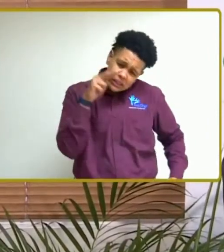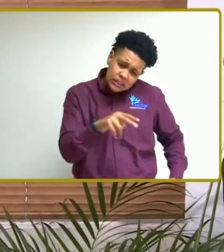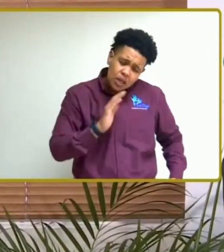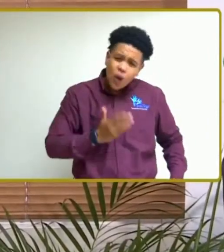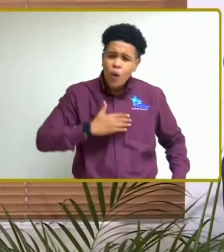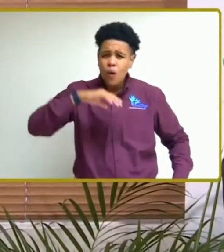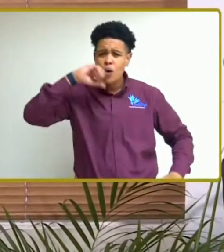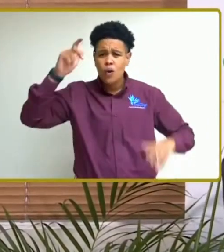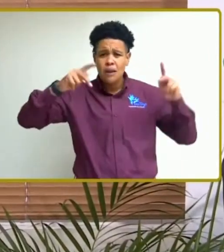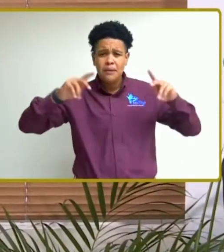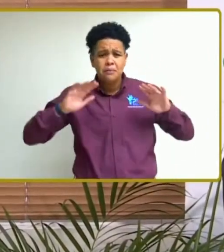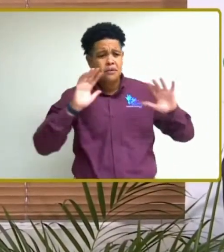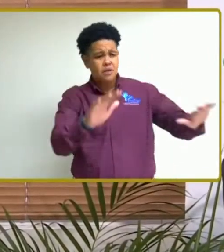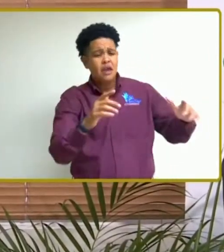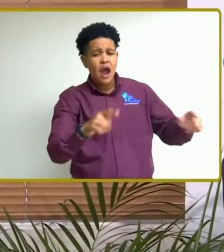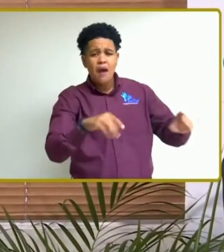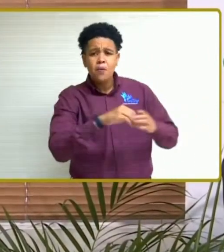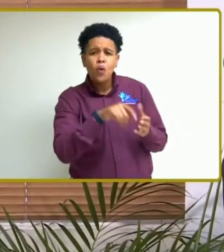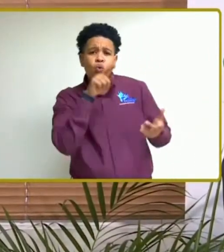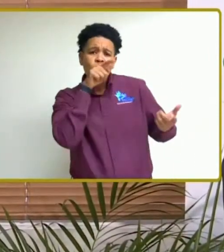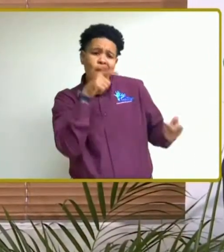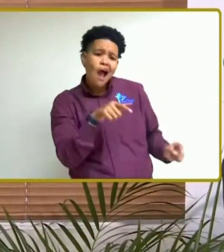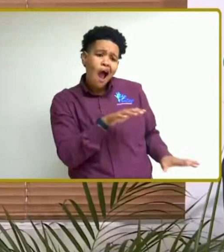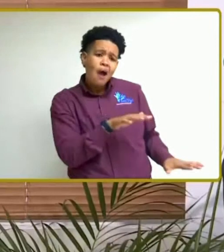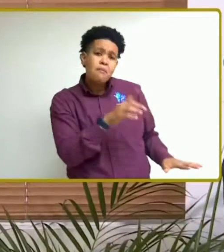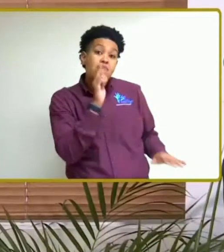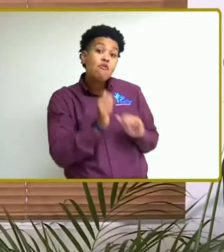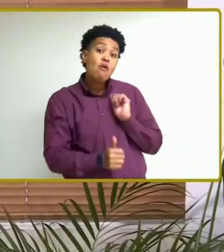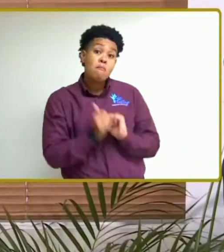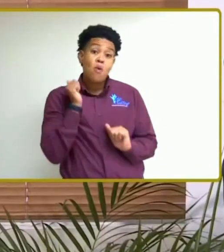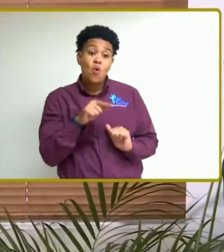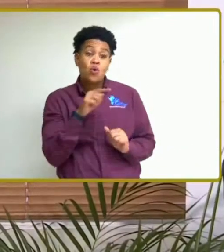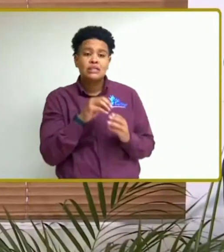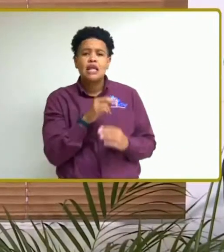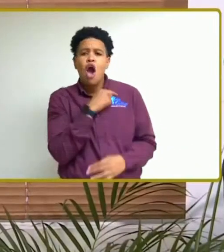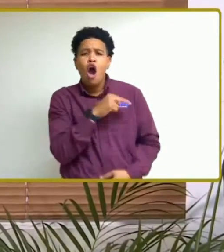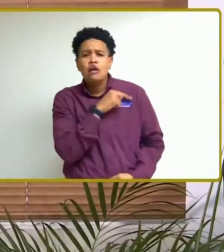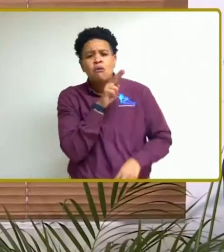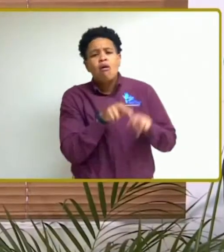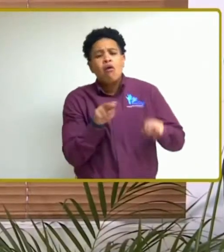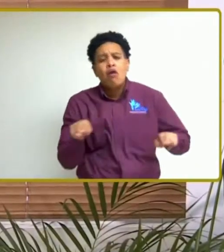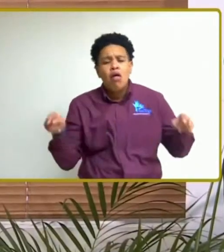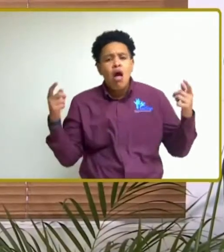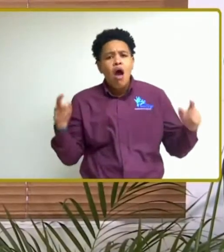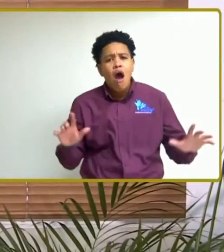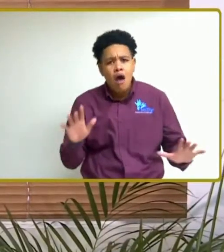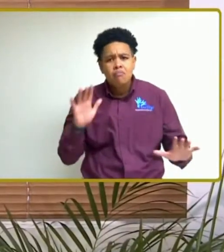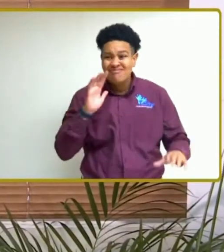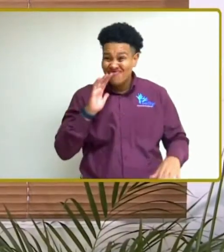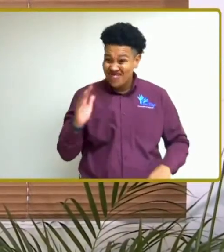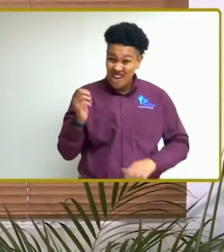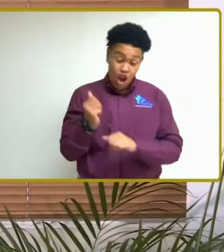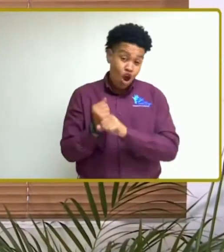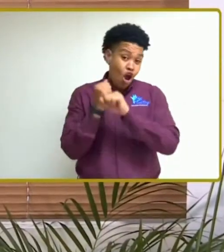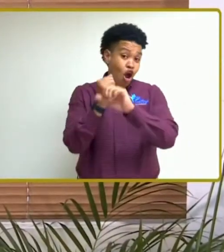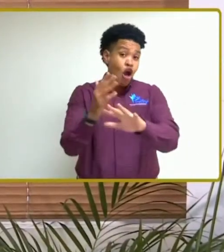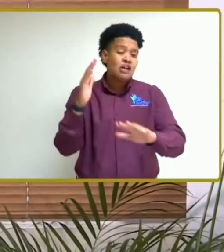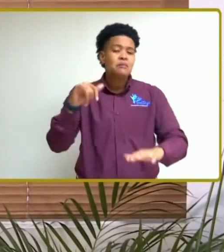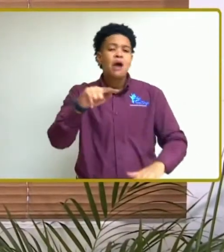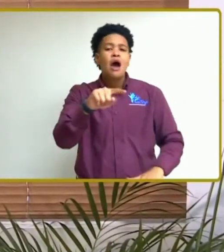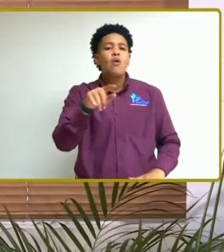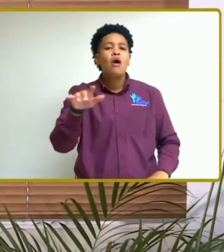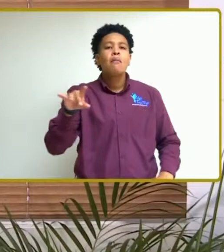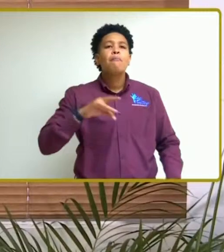older population who are ending up, for the most part, in our hospitals, caused by them picking